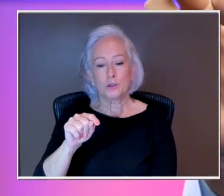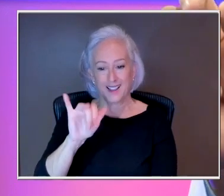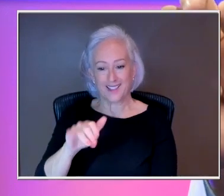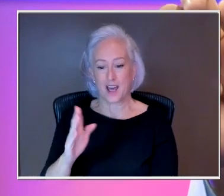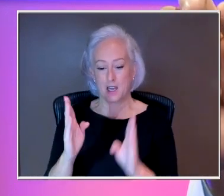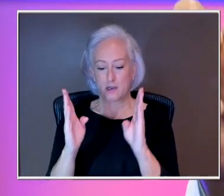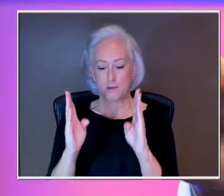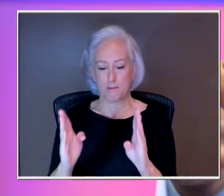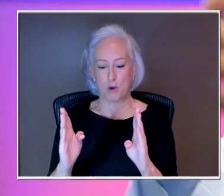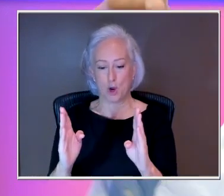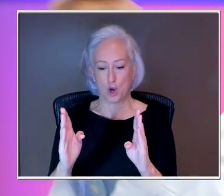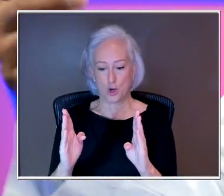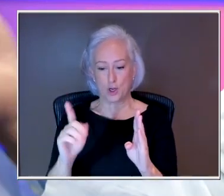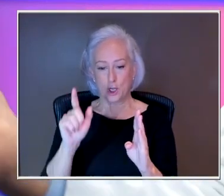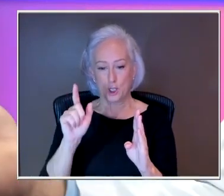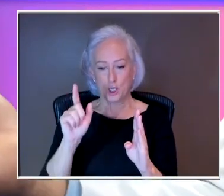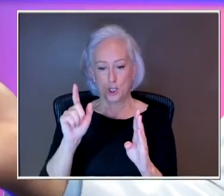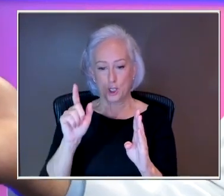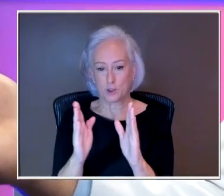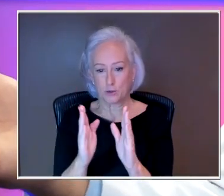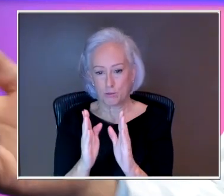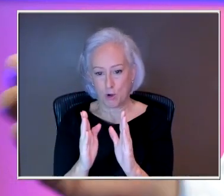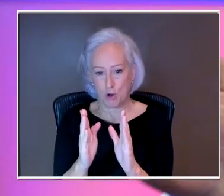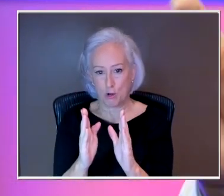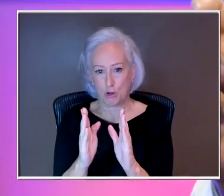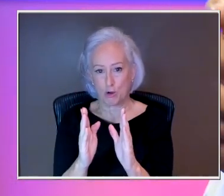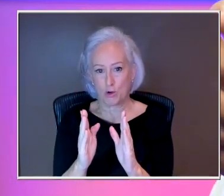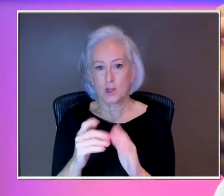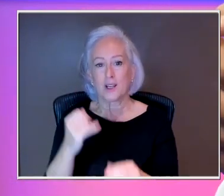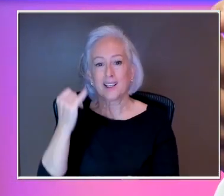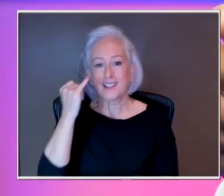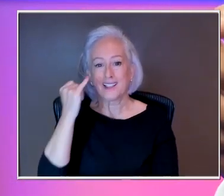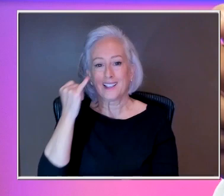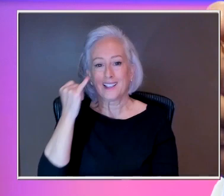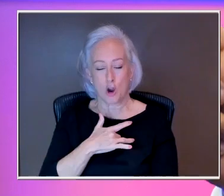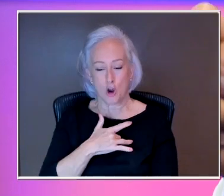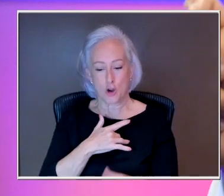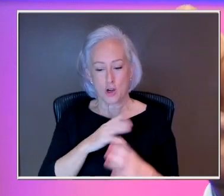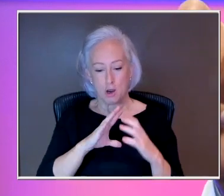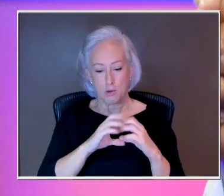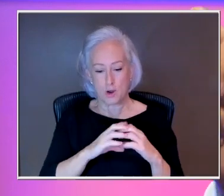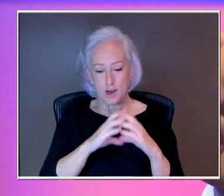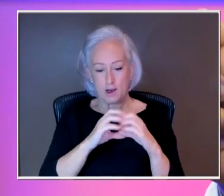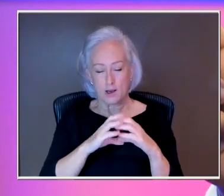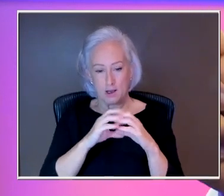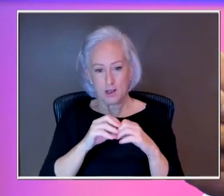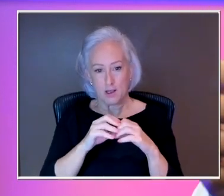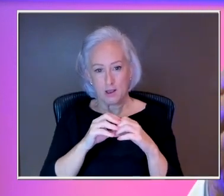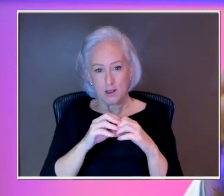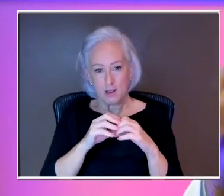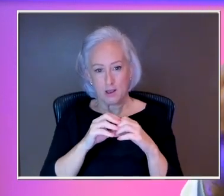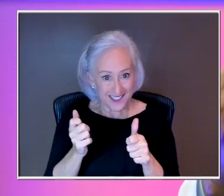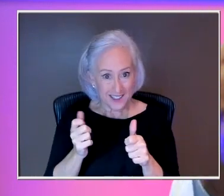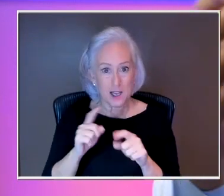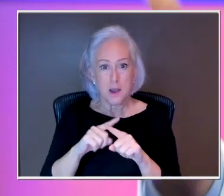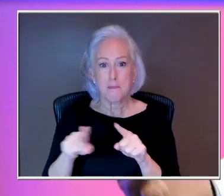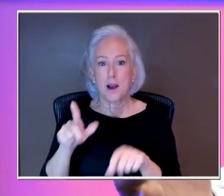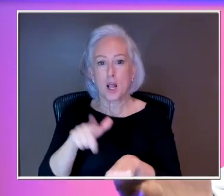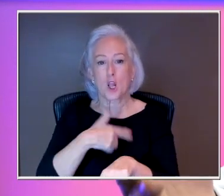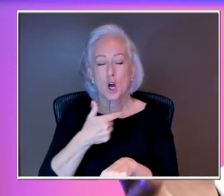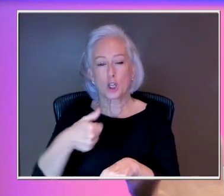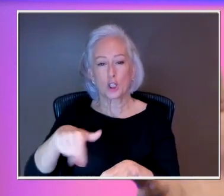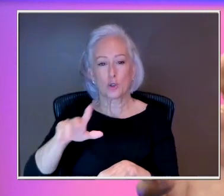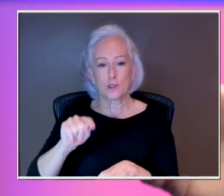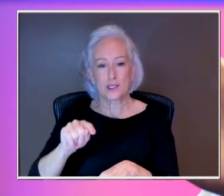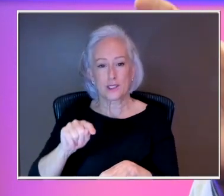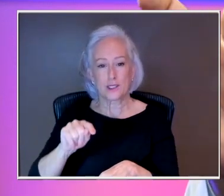get smaller as your heart rate is increasing, but what happens in patients with long QT is it stays the same. So if your heart rate is at 50